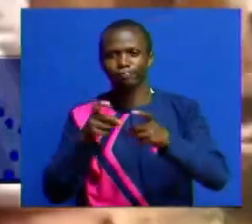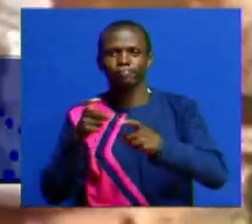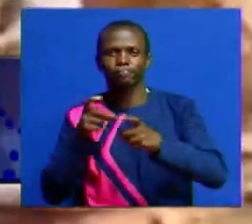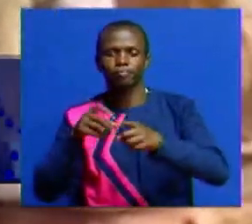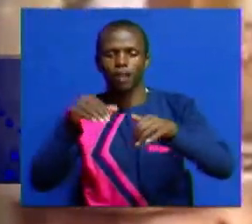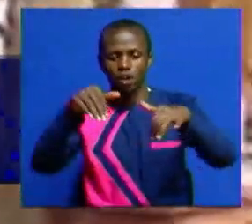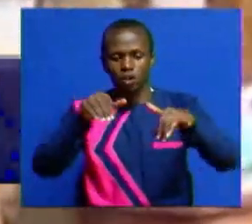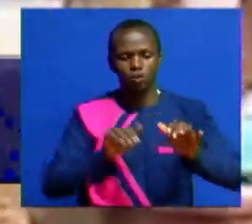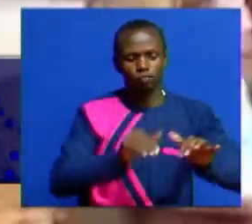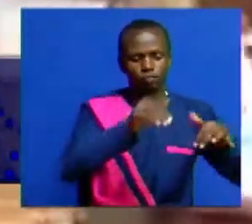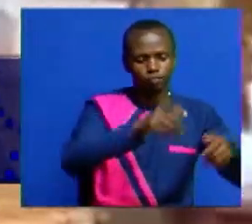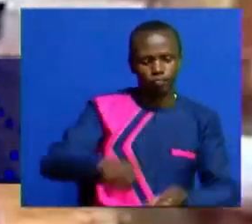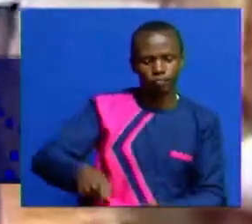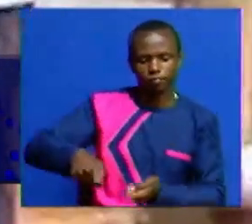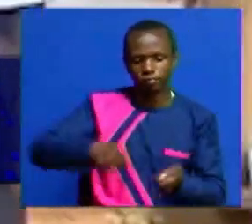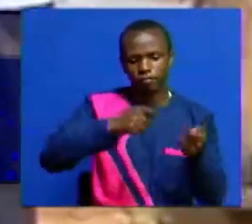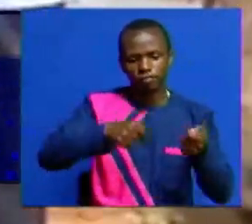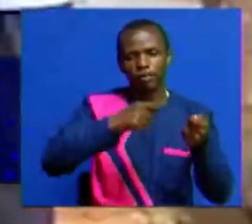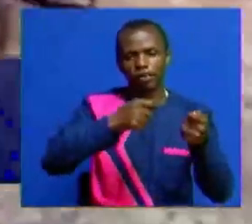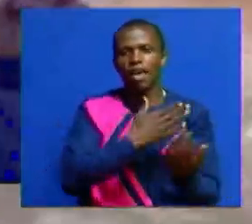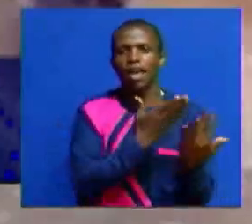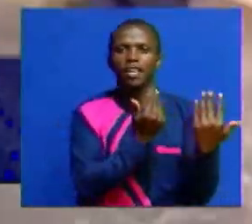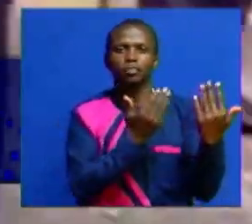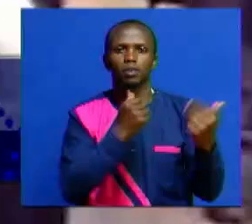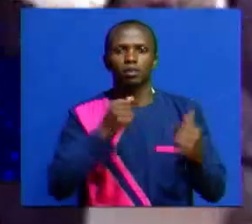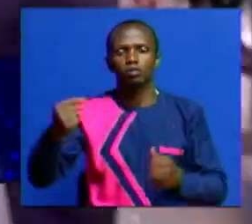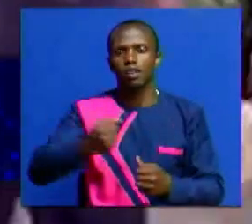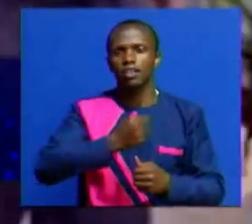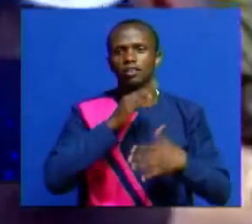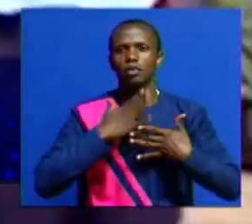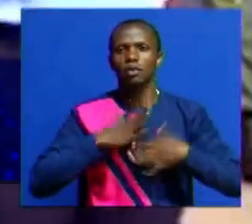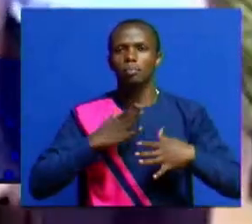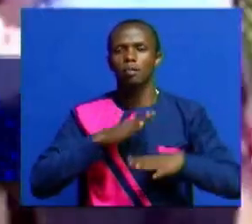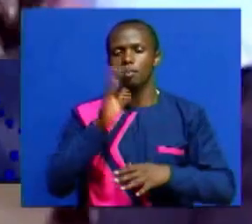bodies, hoping to rescue more victims. James Odhiambo, GBS News.